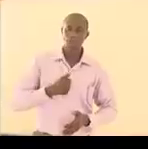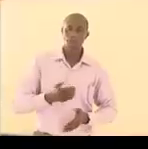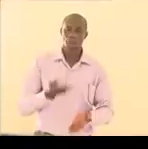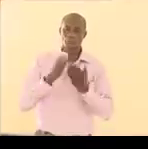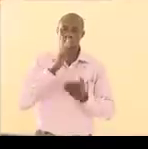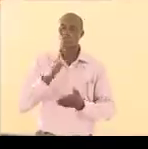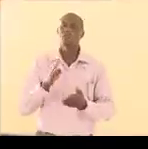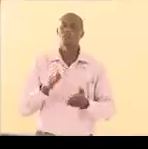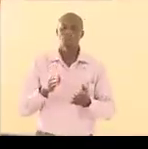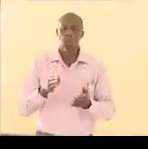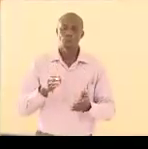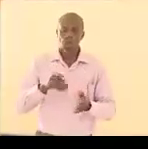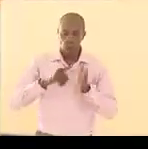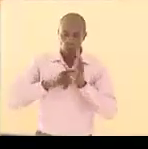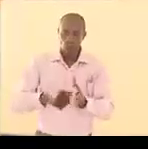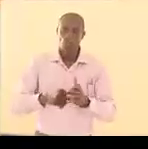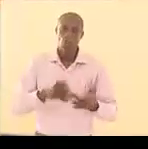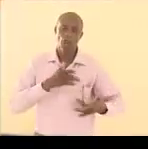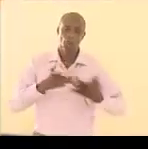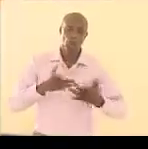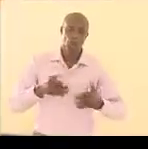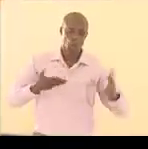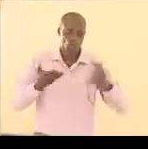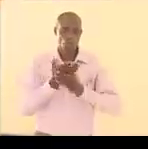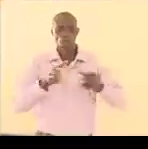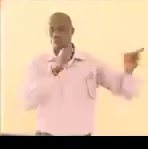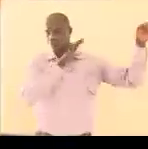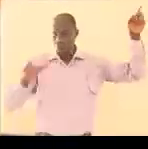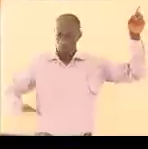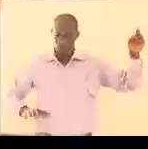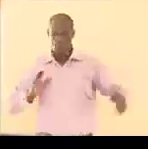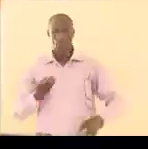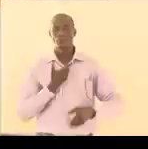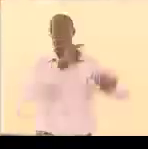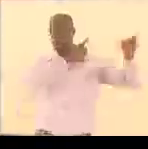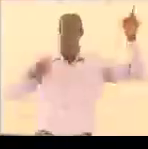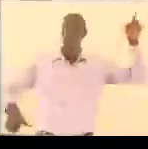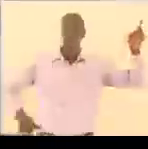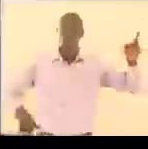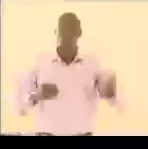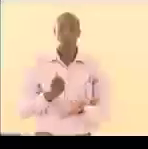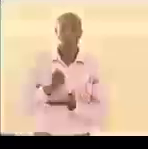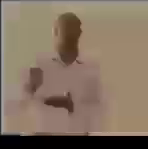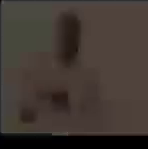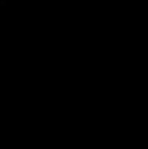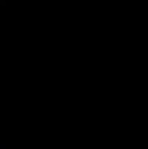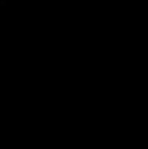be sure of receiving mercy and compassion ourselves. Through Christ our Lord. Amen.